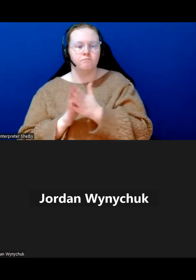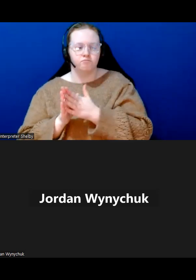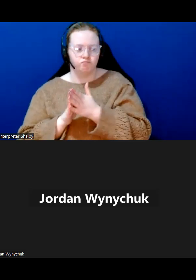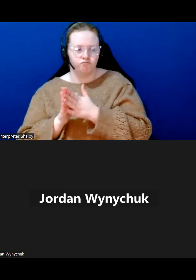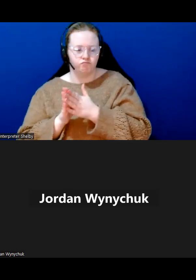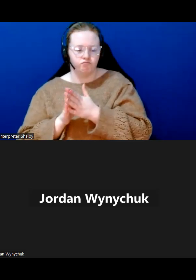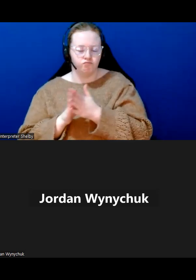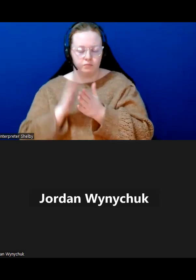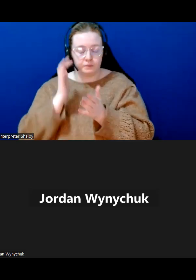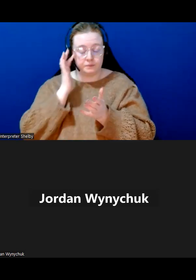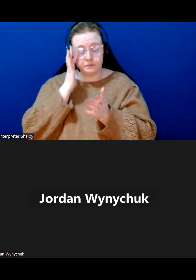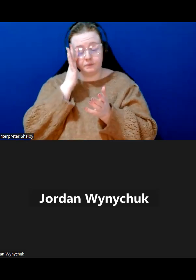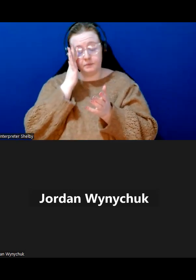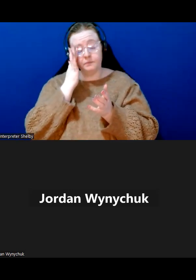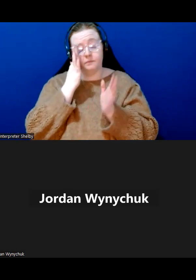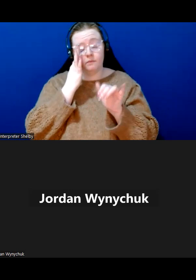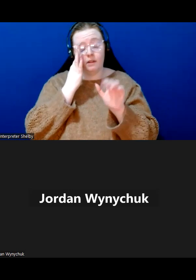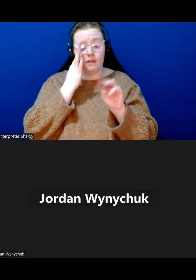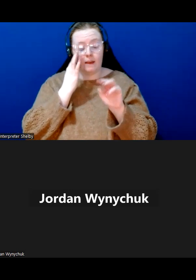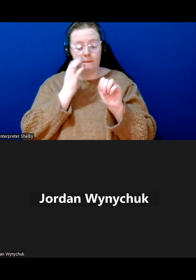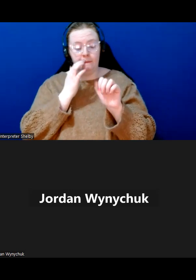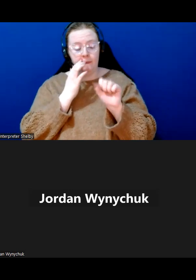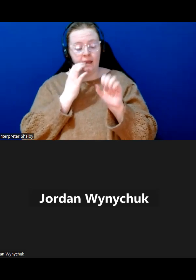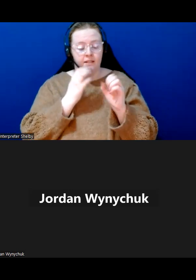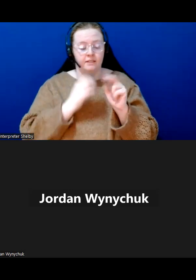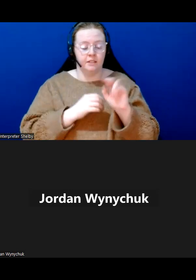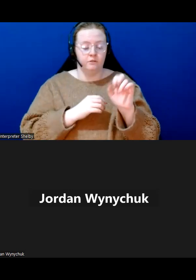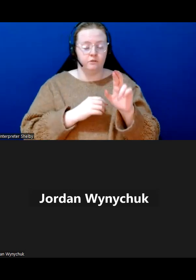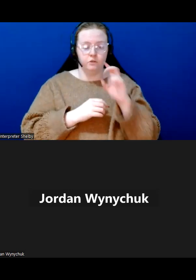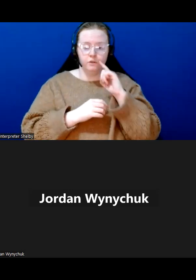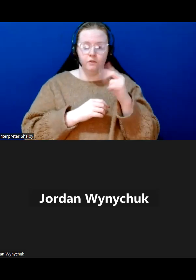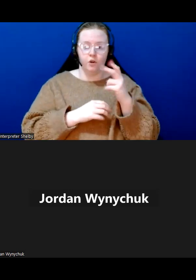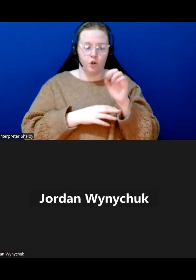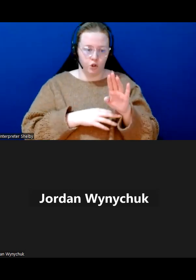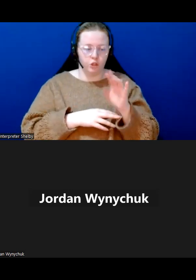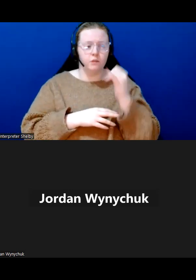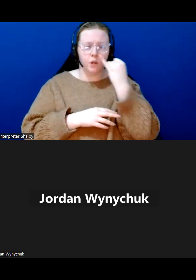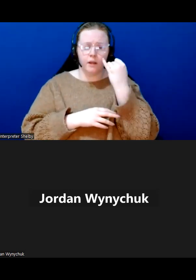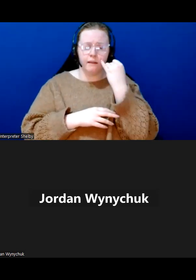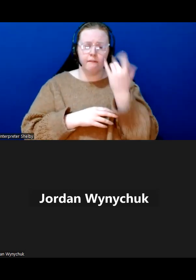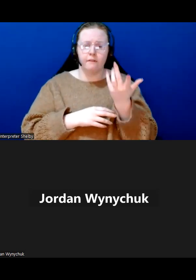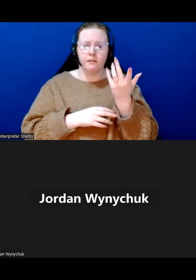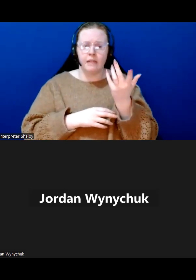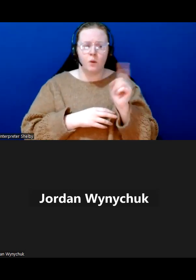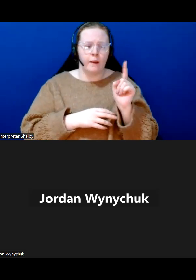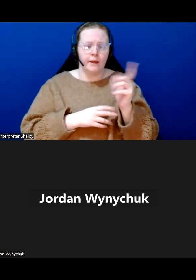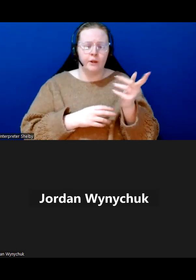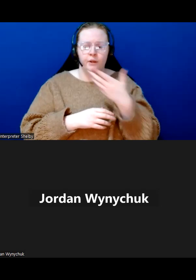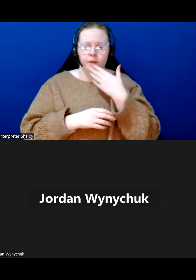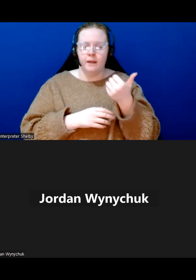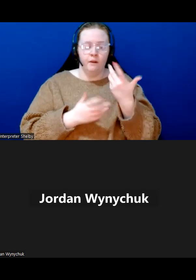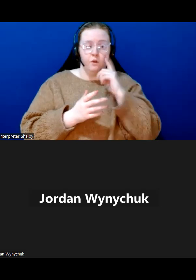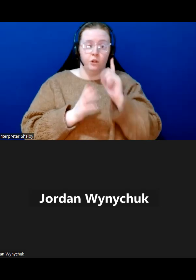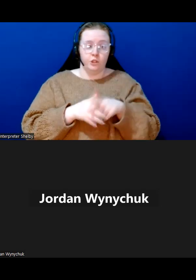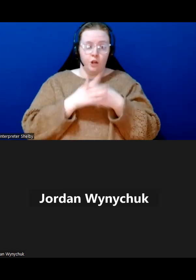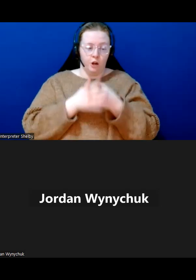the mason jars for the herbs. Yes, yeah. So, where's the best to start that off